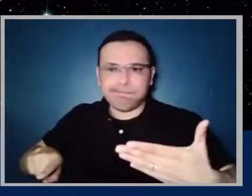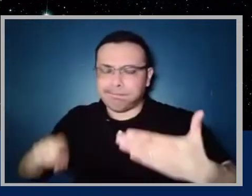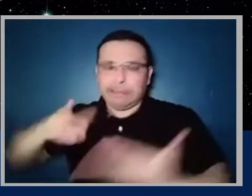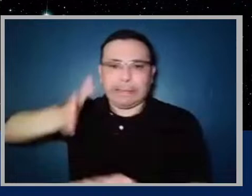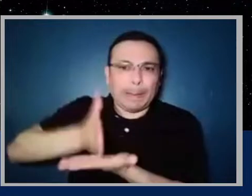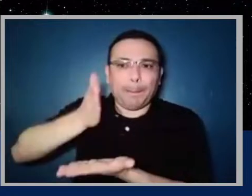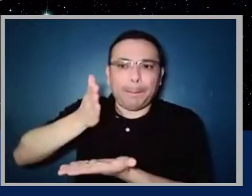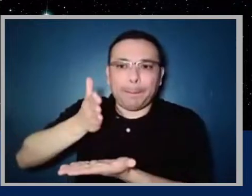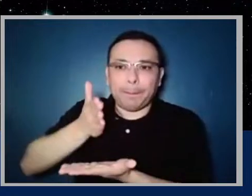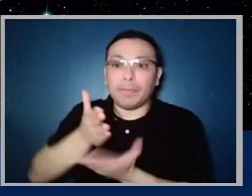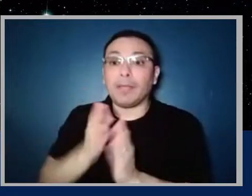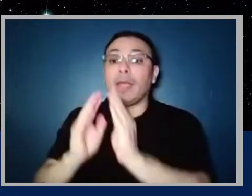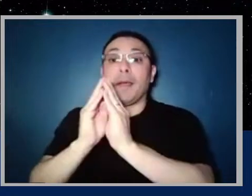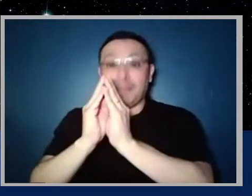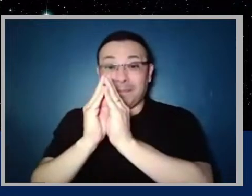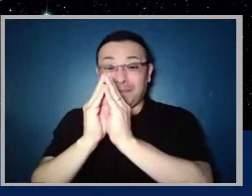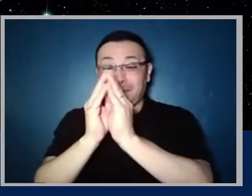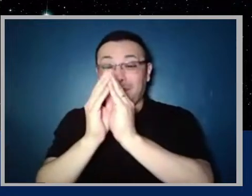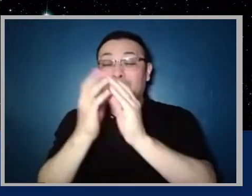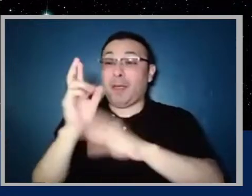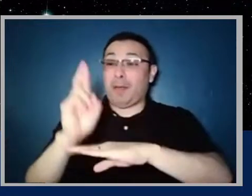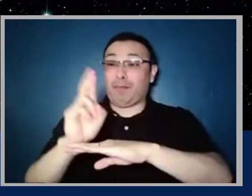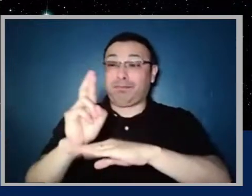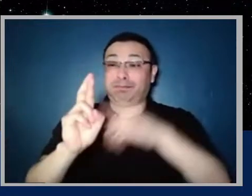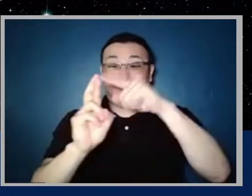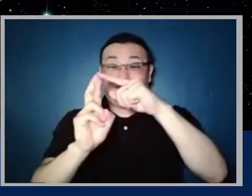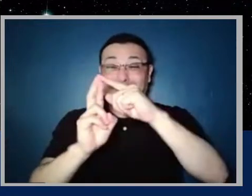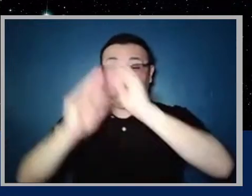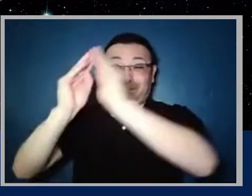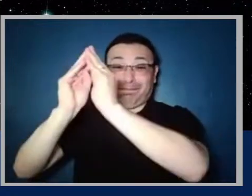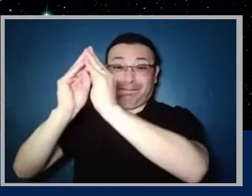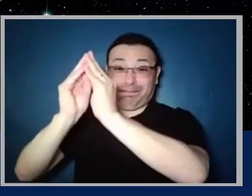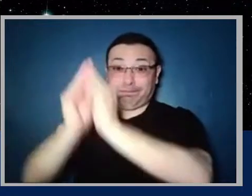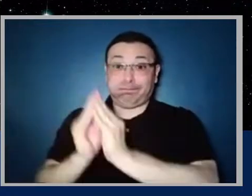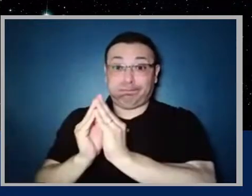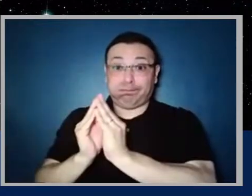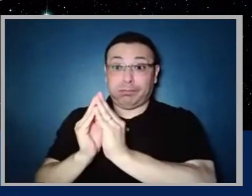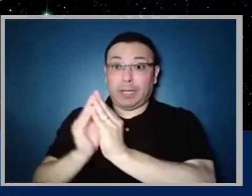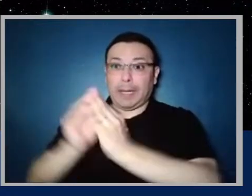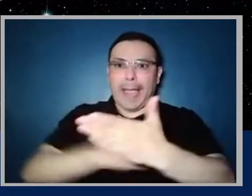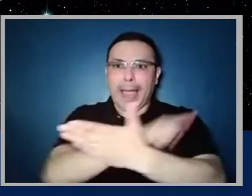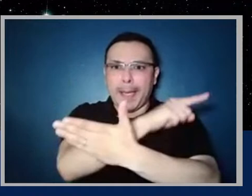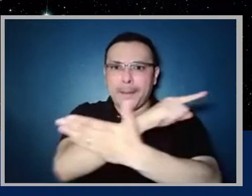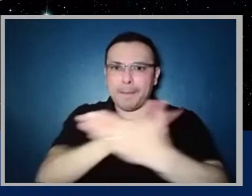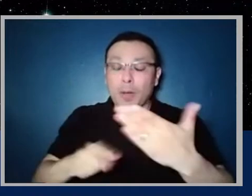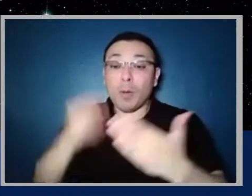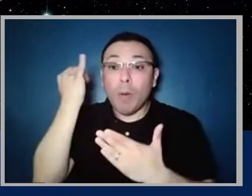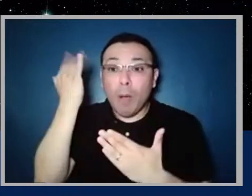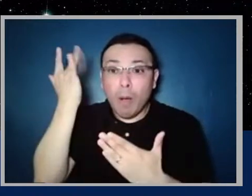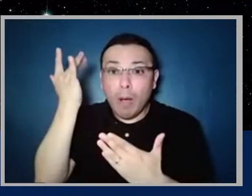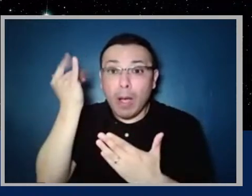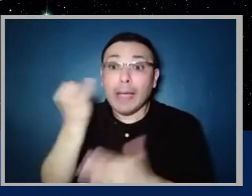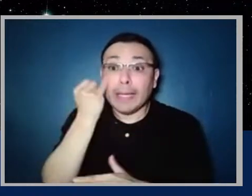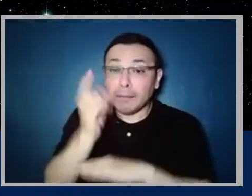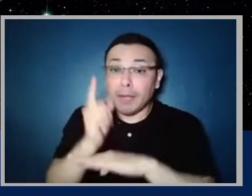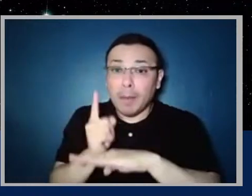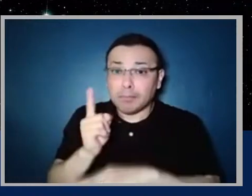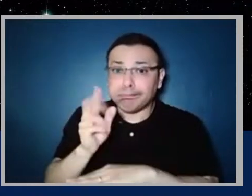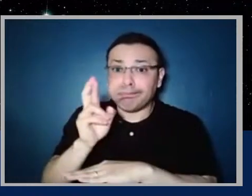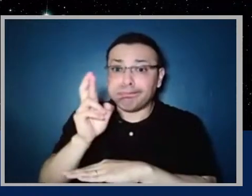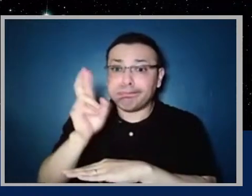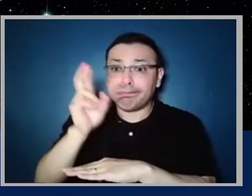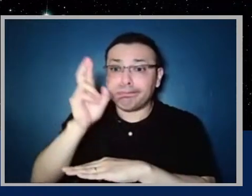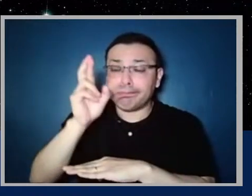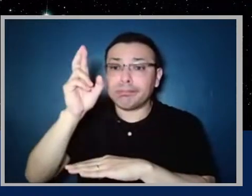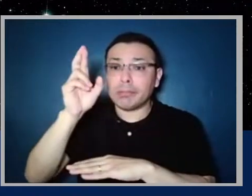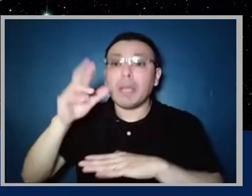the crew off the top of the rocket safely? How do we recover them then? Because the area that they could be seems like it's a lot, controlled, it's